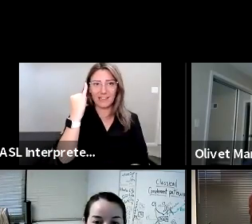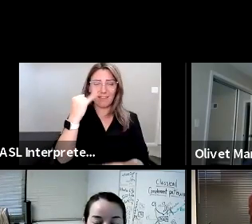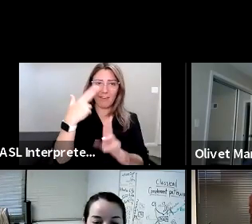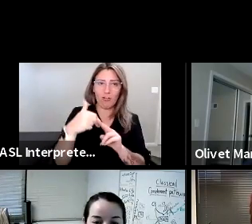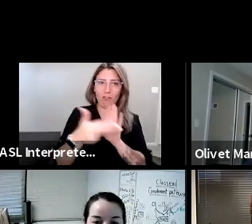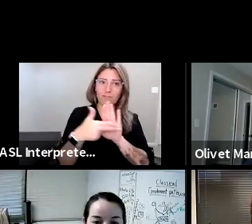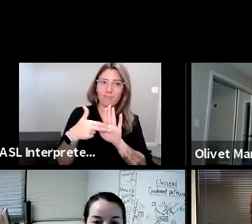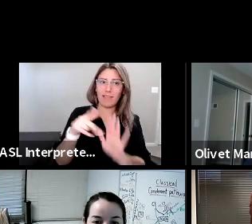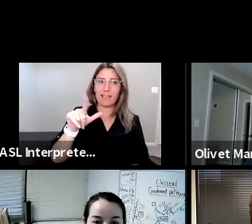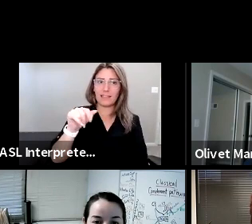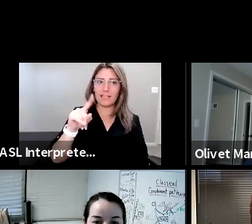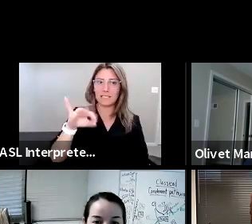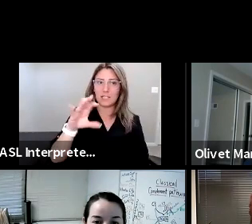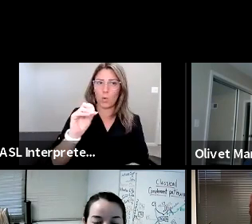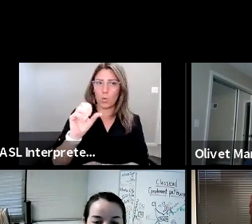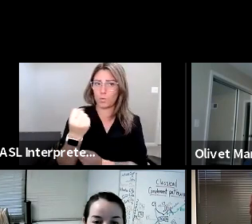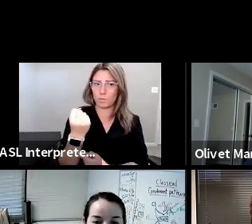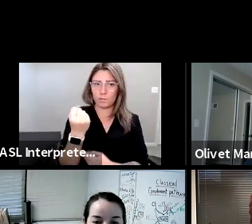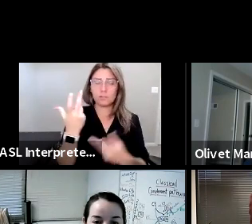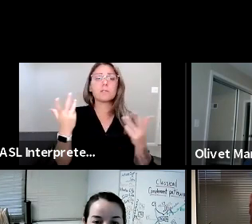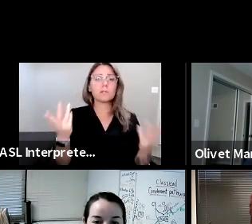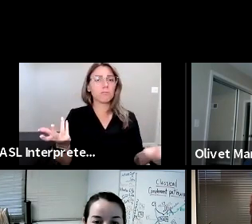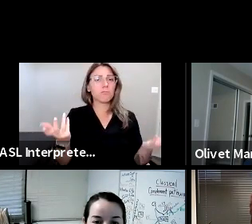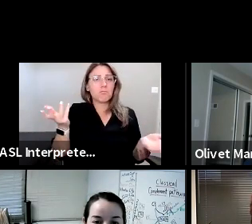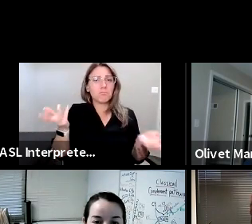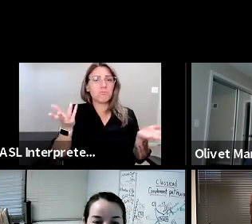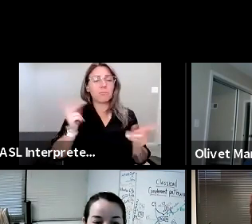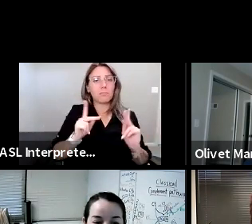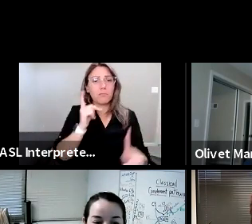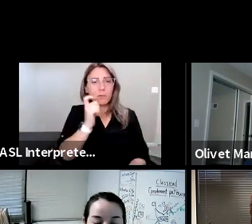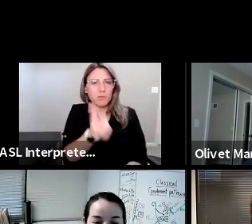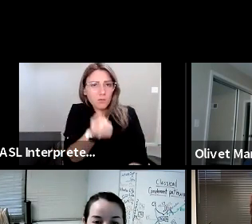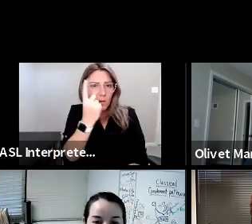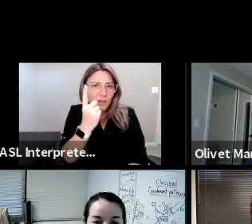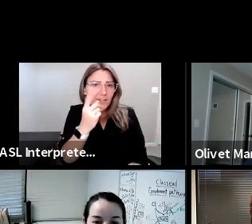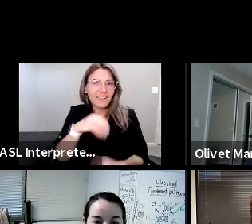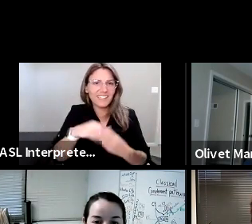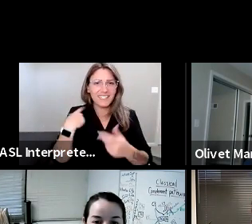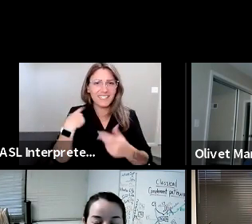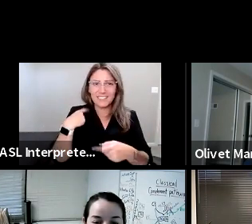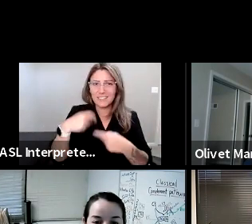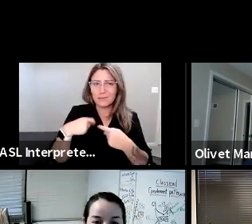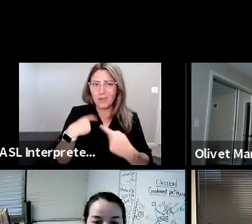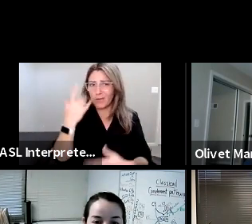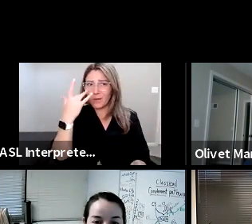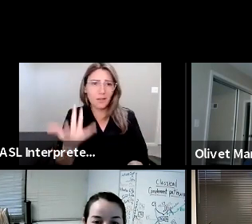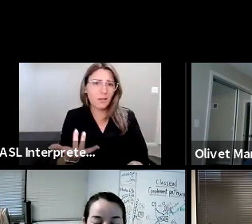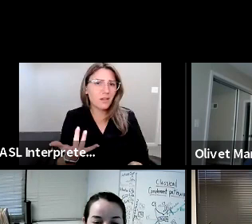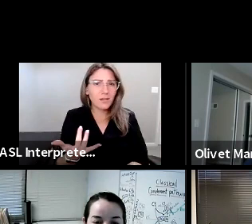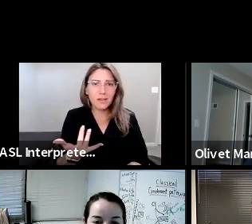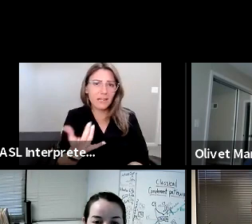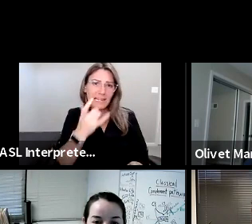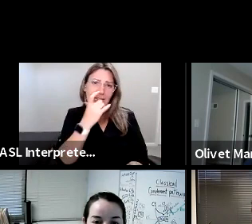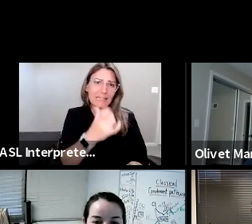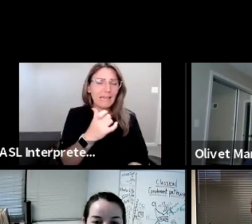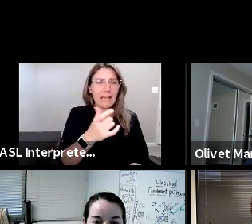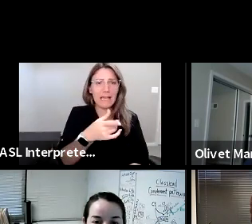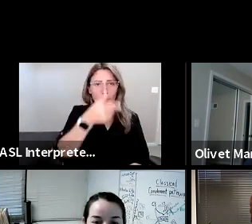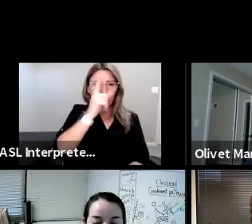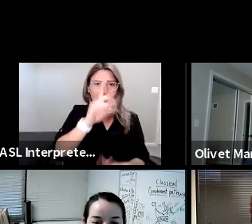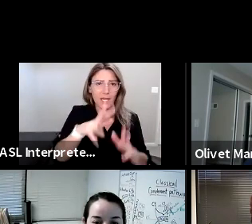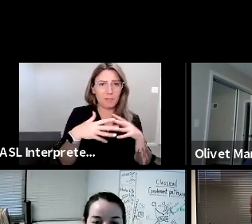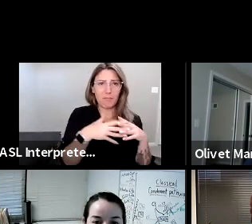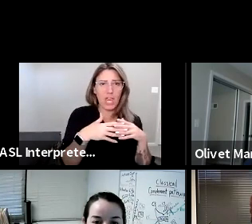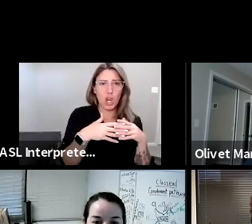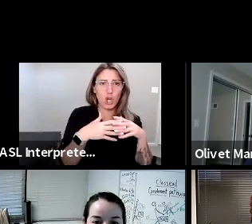And that, yeah, but people don't understand in Spain why people in Spain will call people from Latin America Hispanic. So